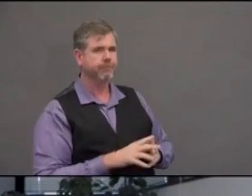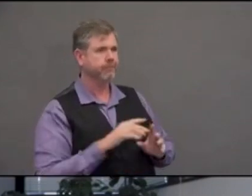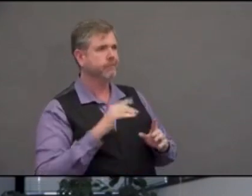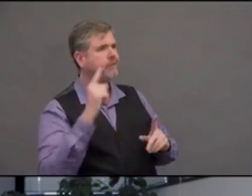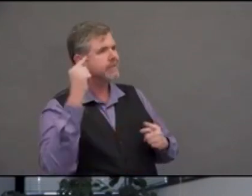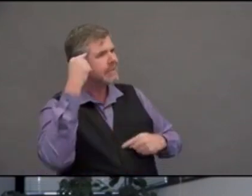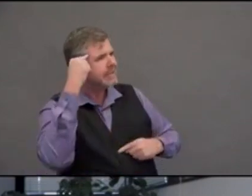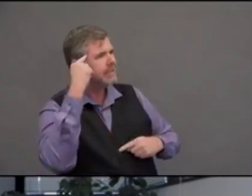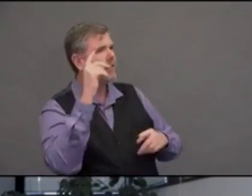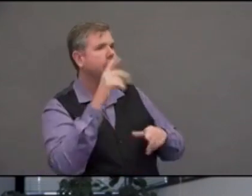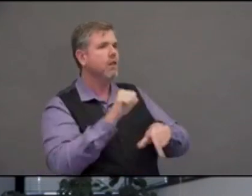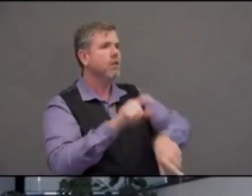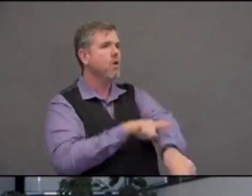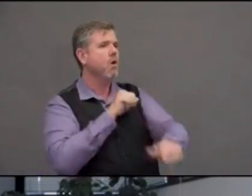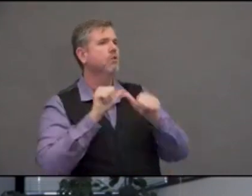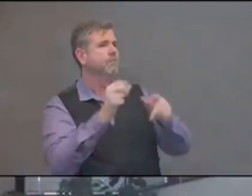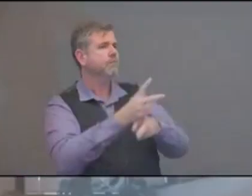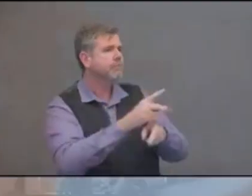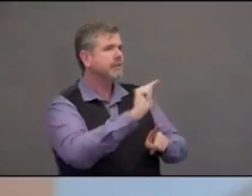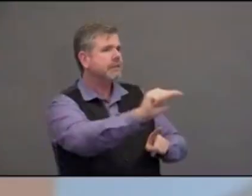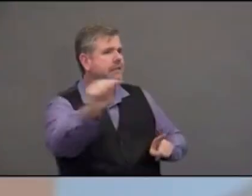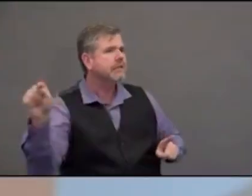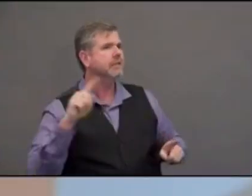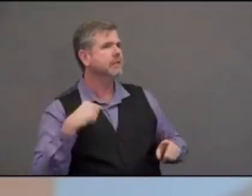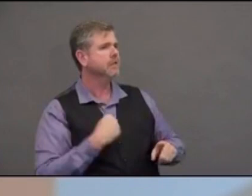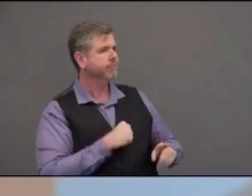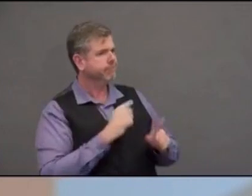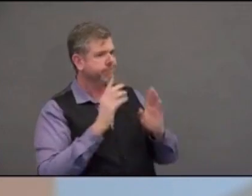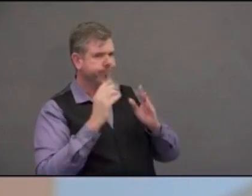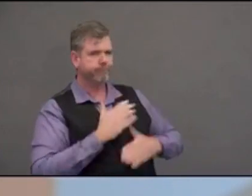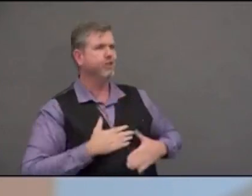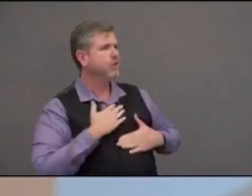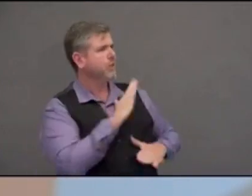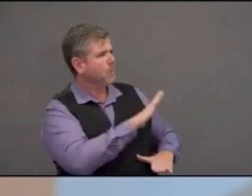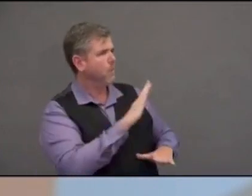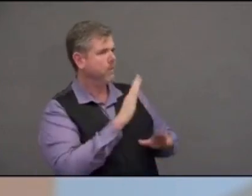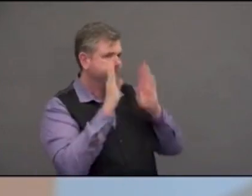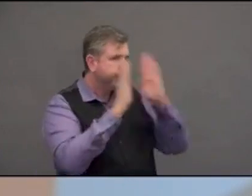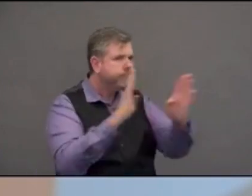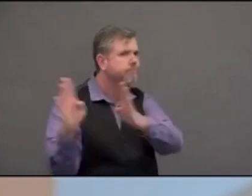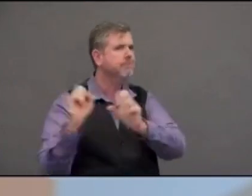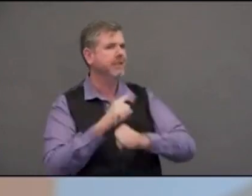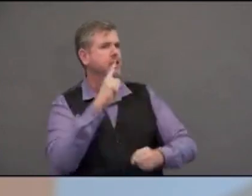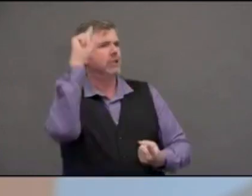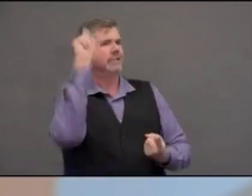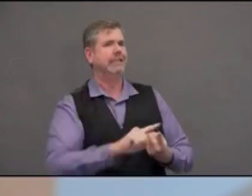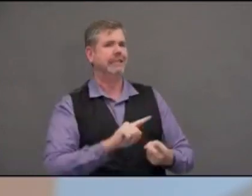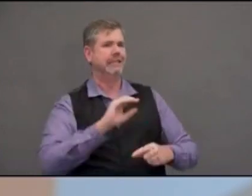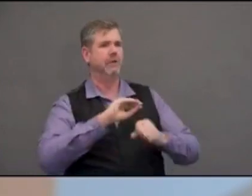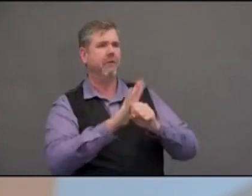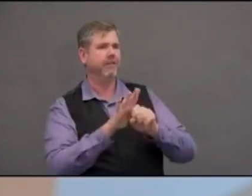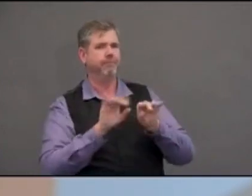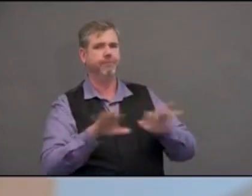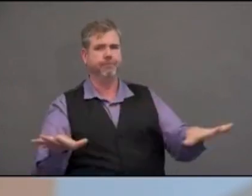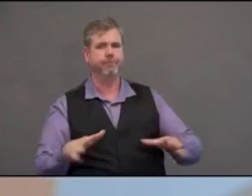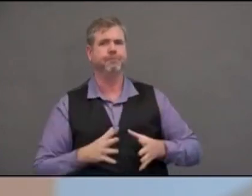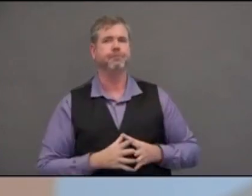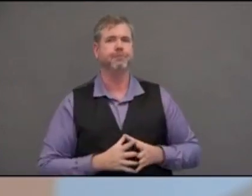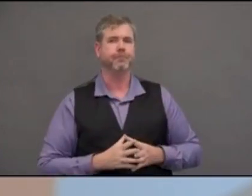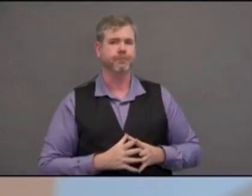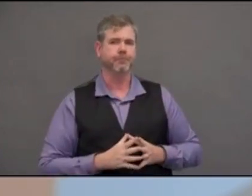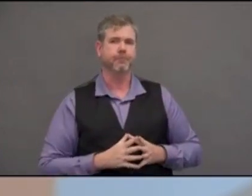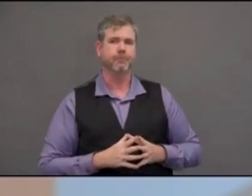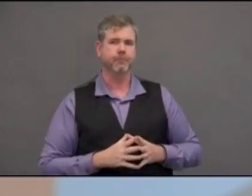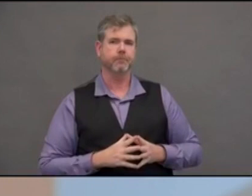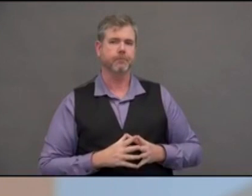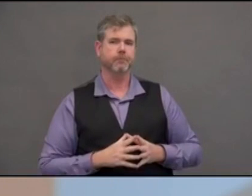of California, but that their participation and cooperation with the County Public Health Department has been critical to our ability to ensure the health and